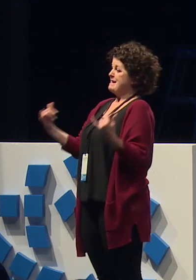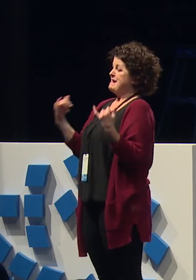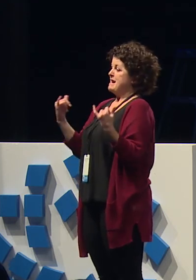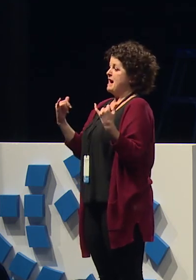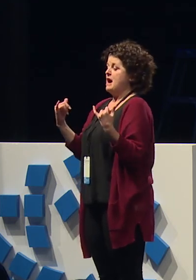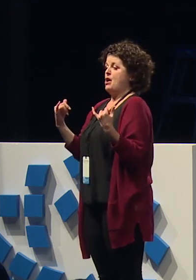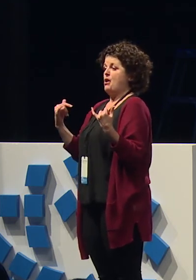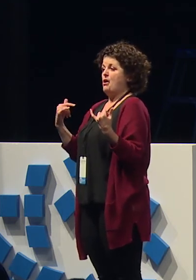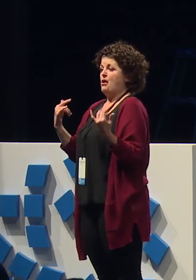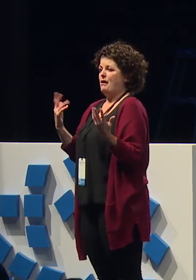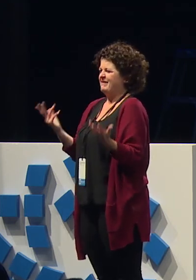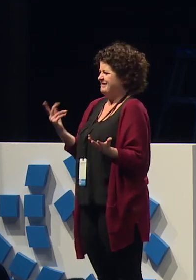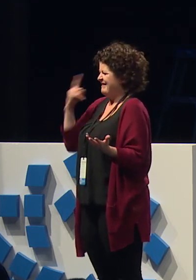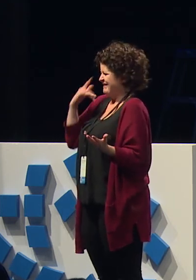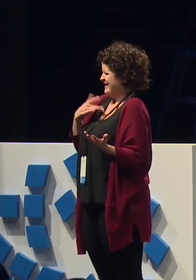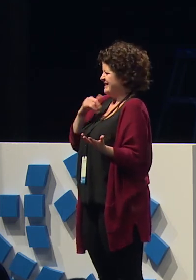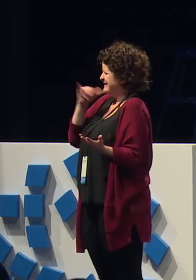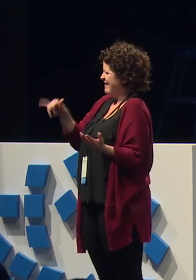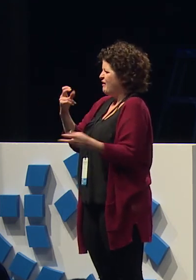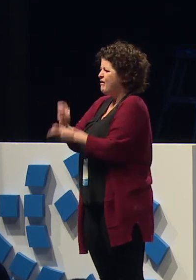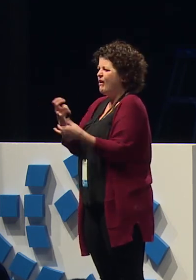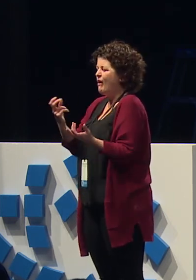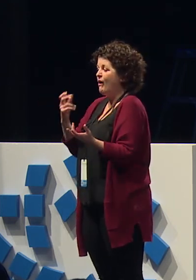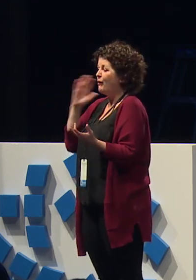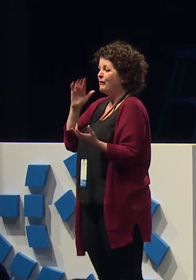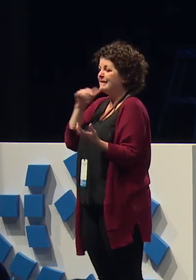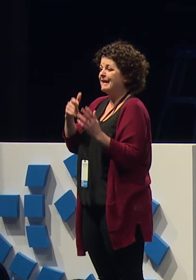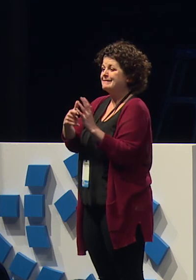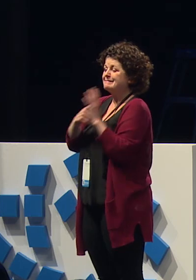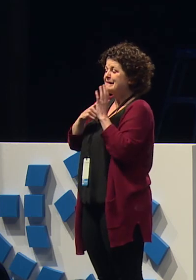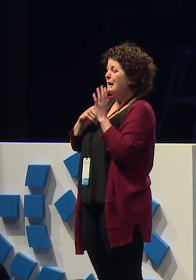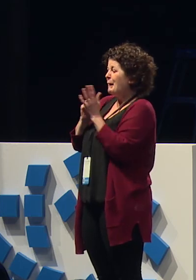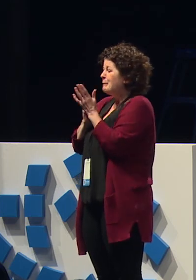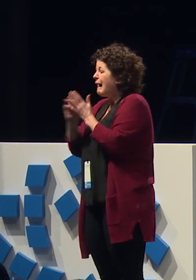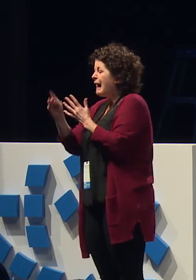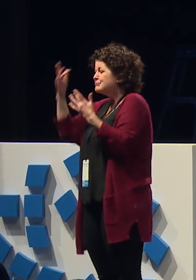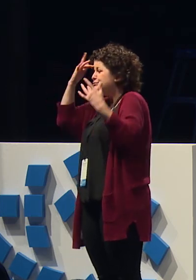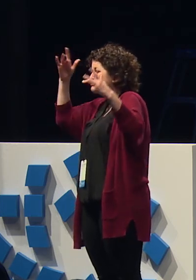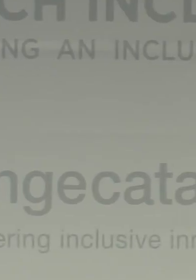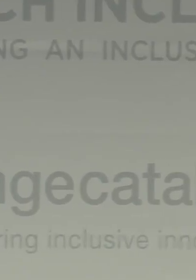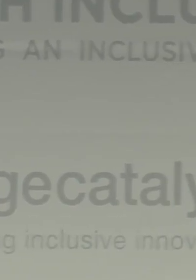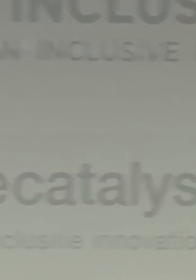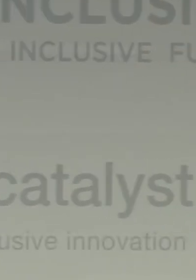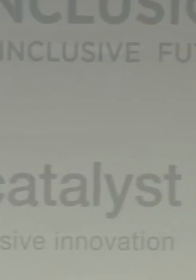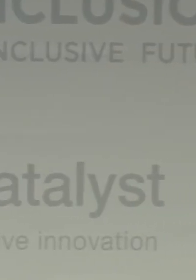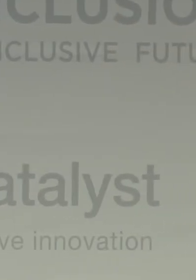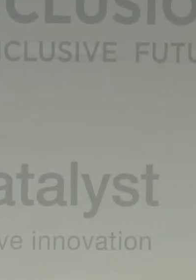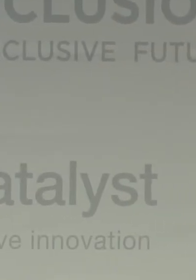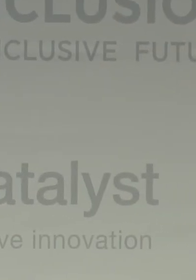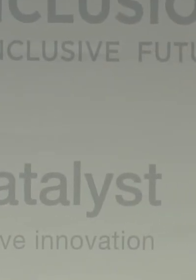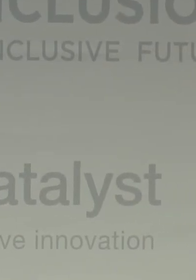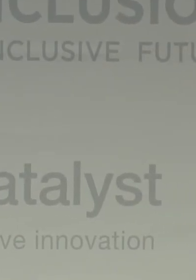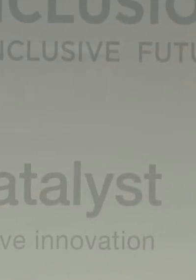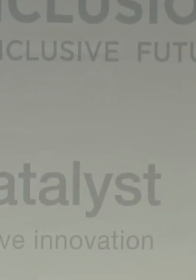I feel like it can't be that hard. I feel like it doesn't take a million, extremely intelligent people to create a keyboard that's in